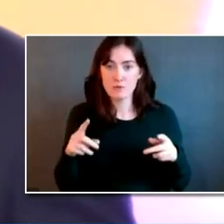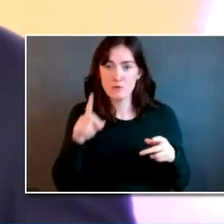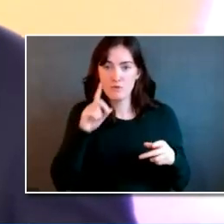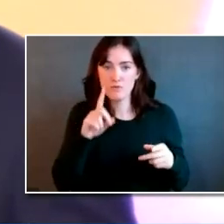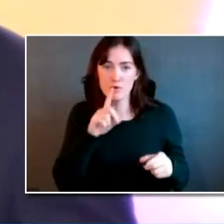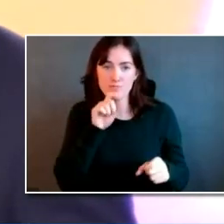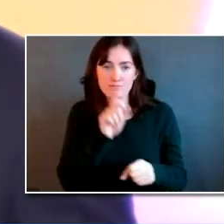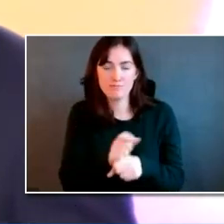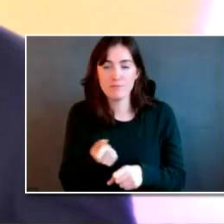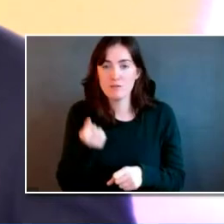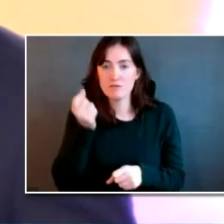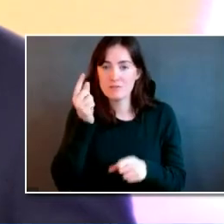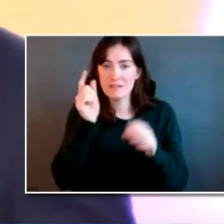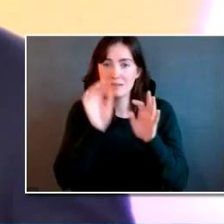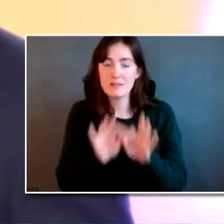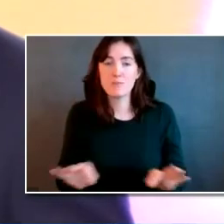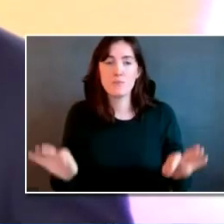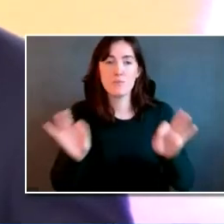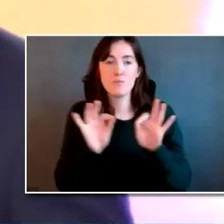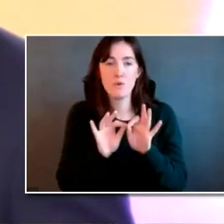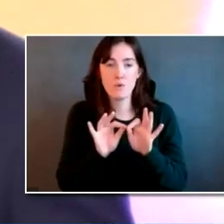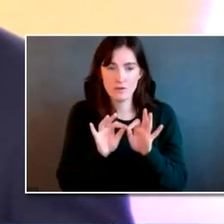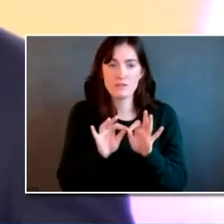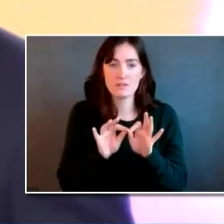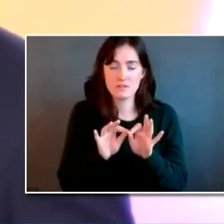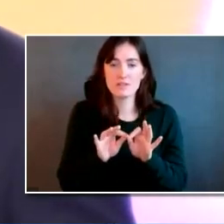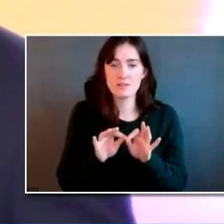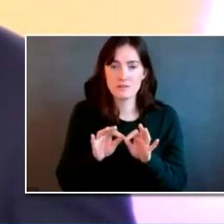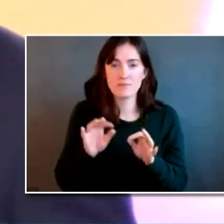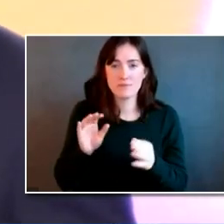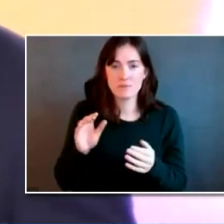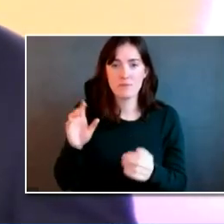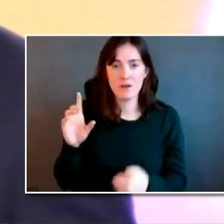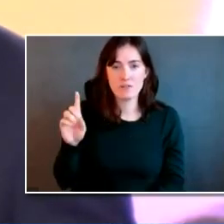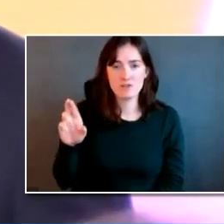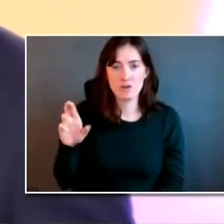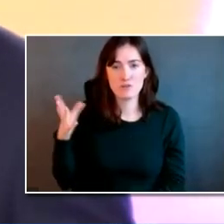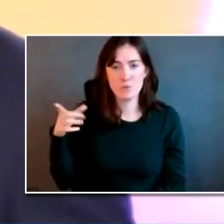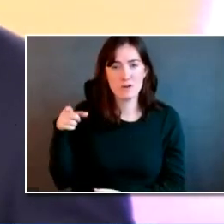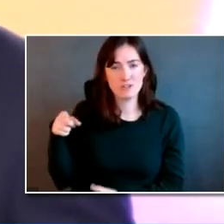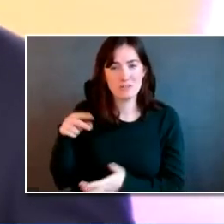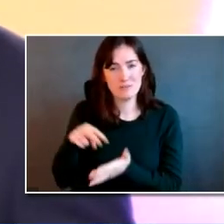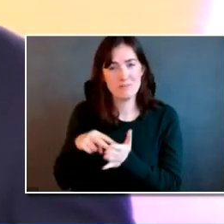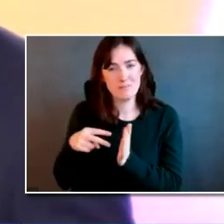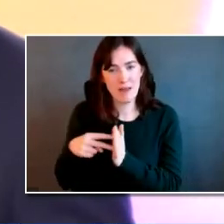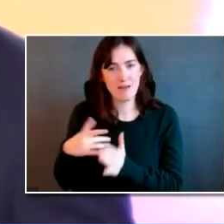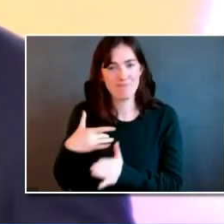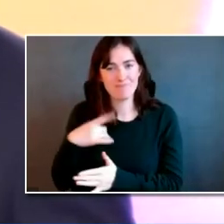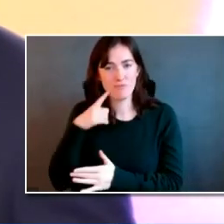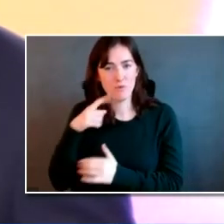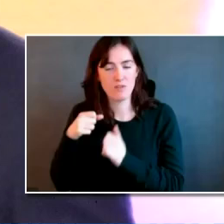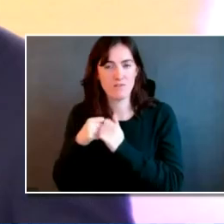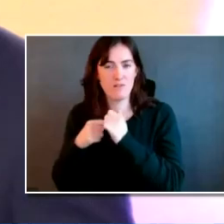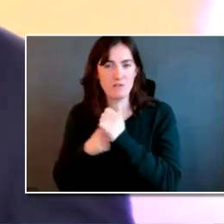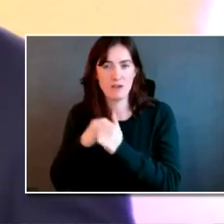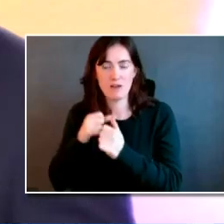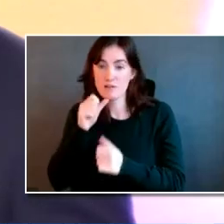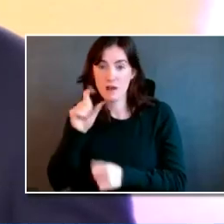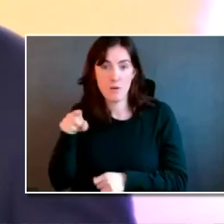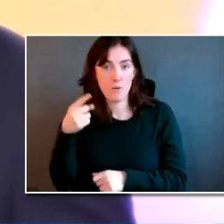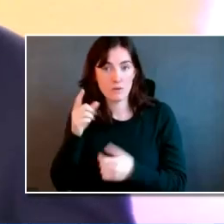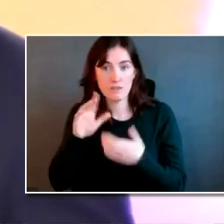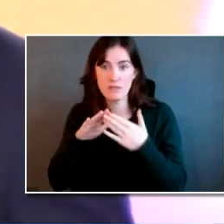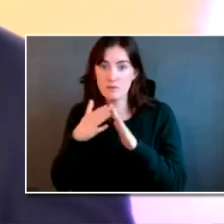the importance of Dr. Mims and what she meant and the foundation she meant to not only community college systems